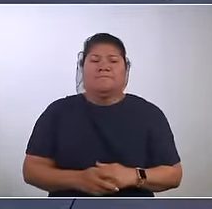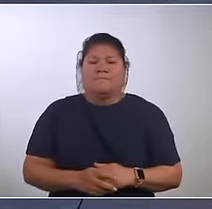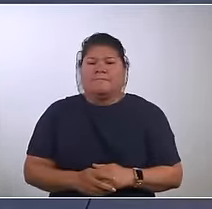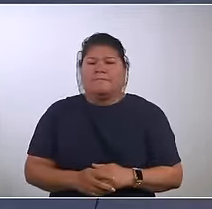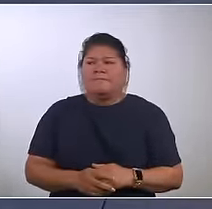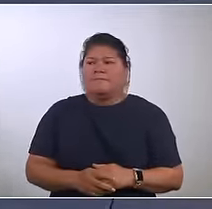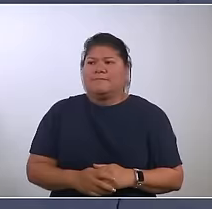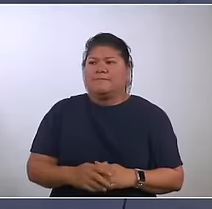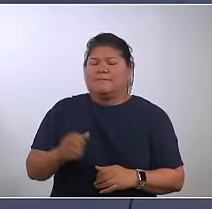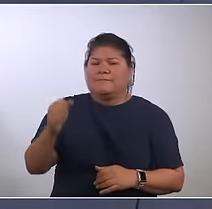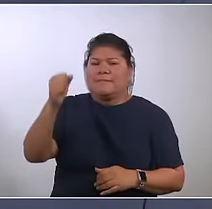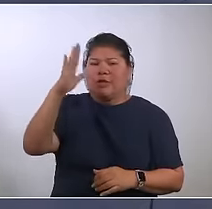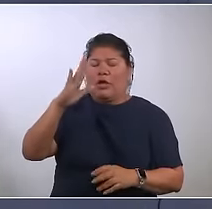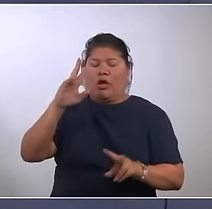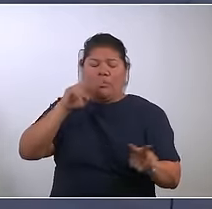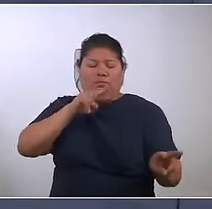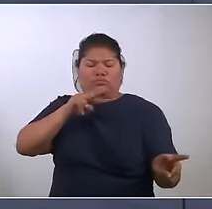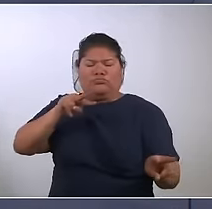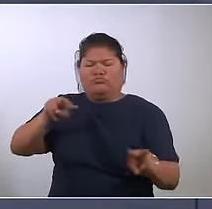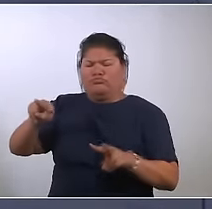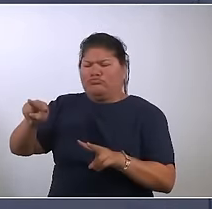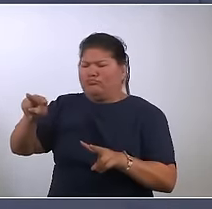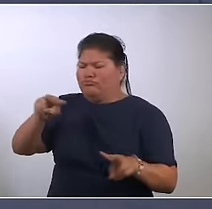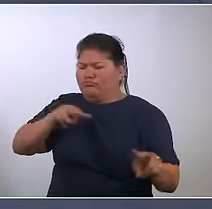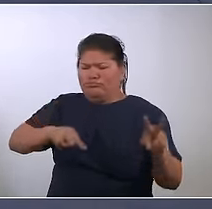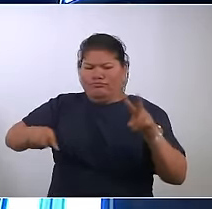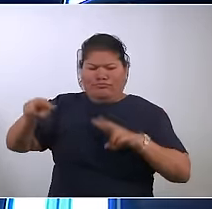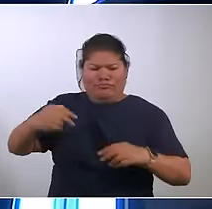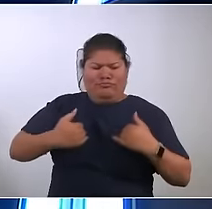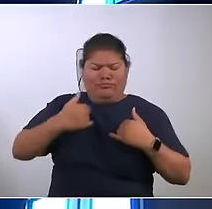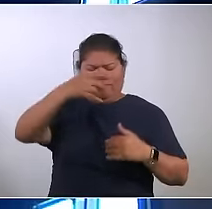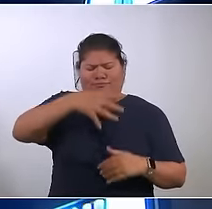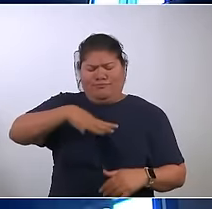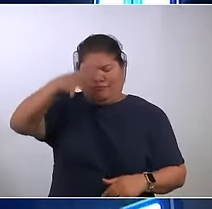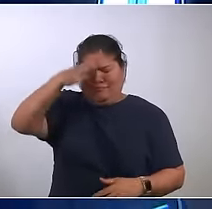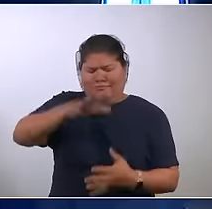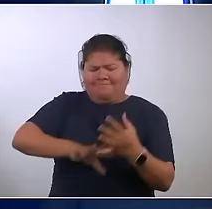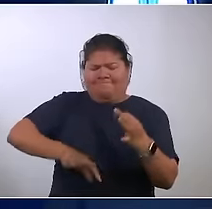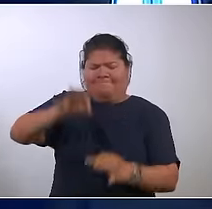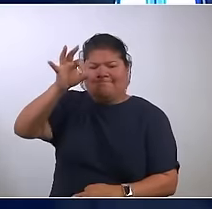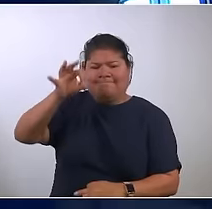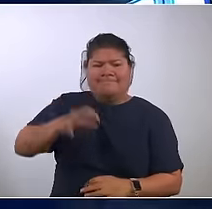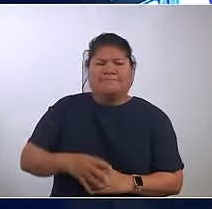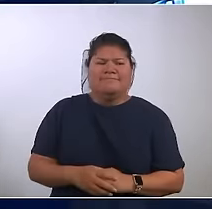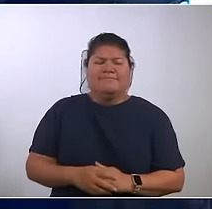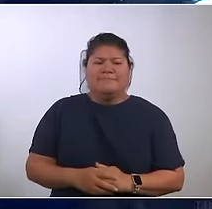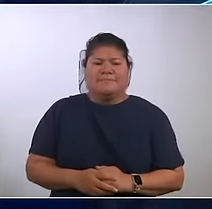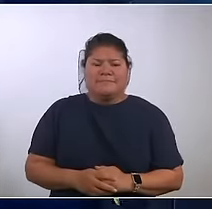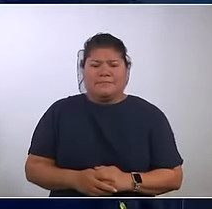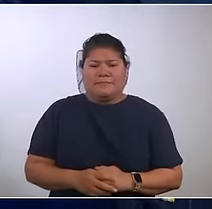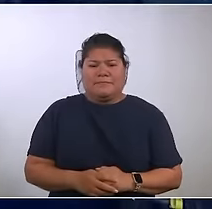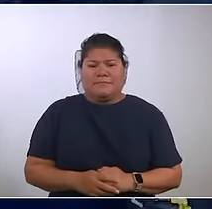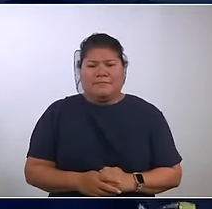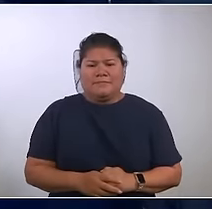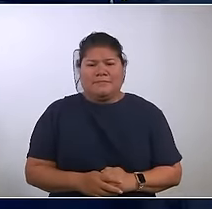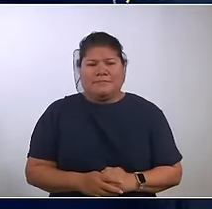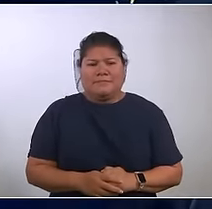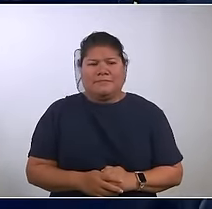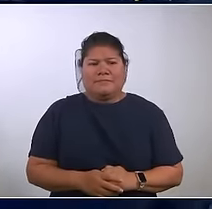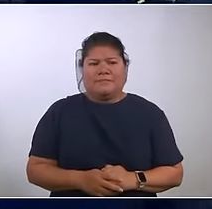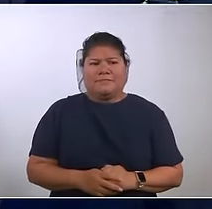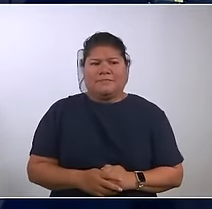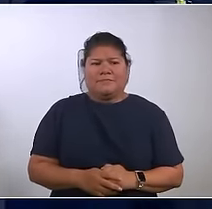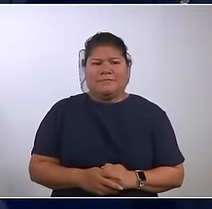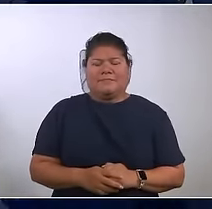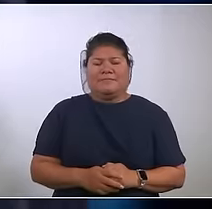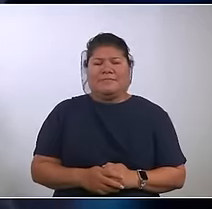batalla God de la fe. God is looking for young men and women of the spirit. Dios busca la juventud llenos del espíritu. The hand